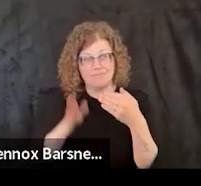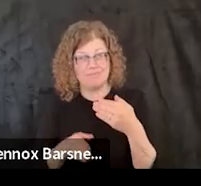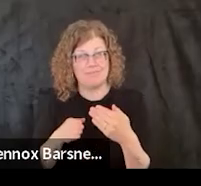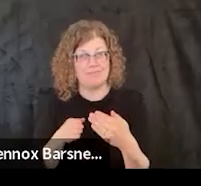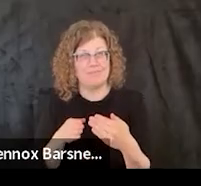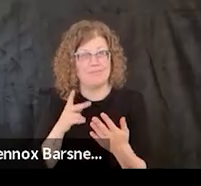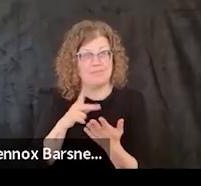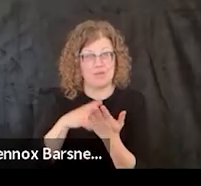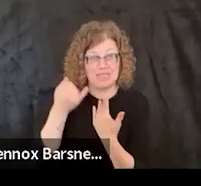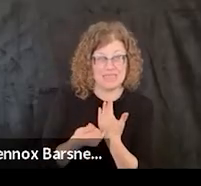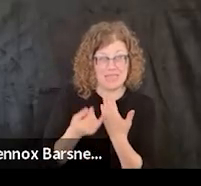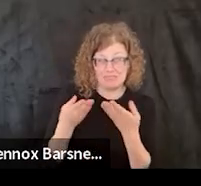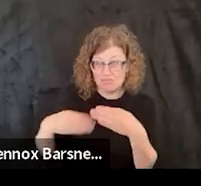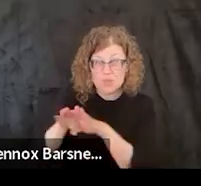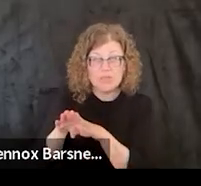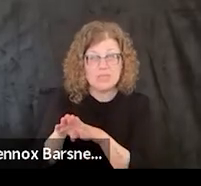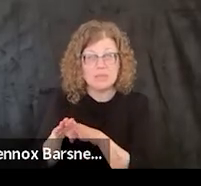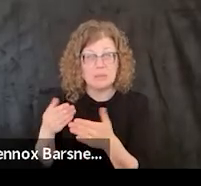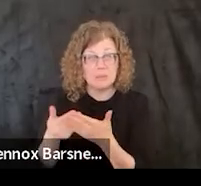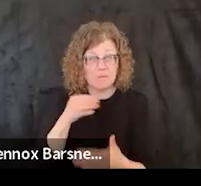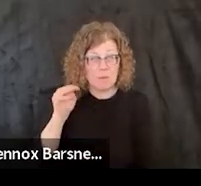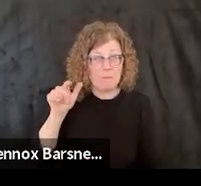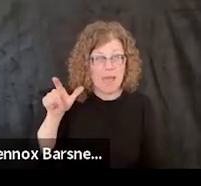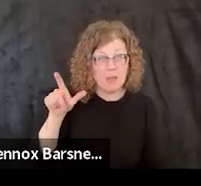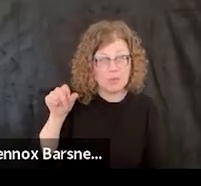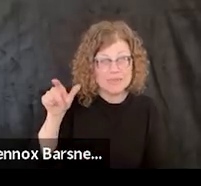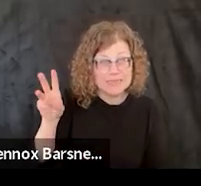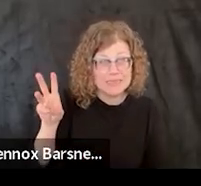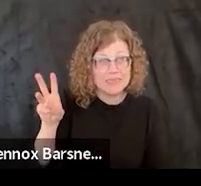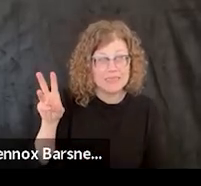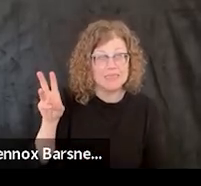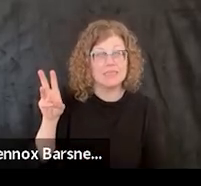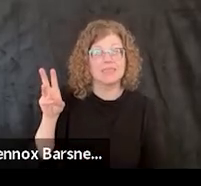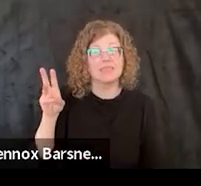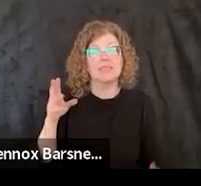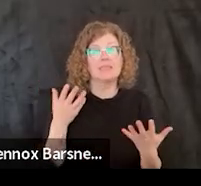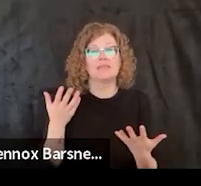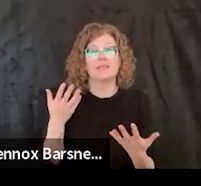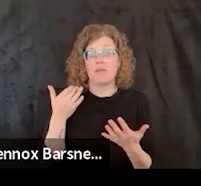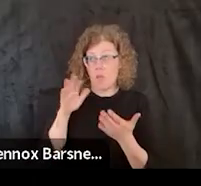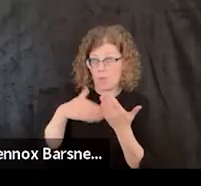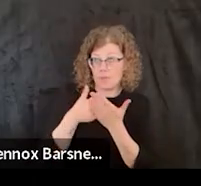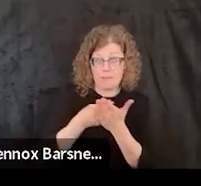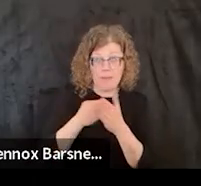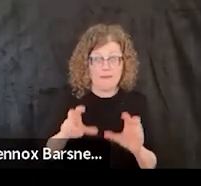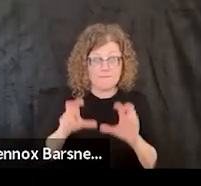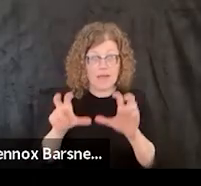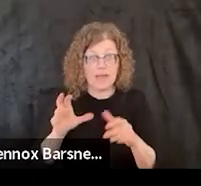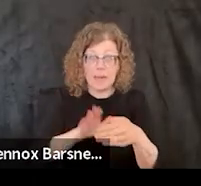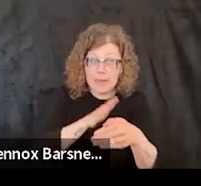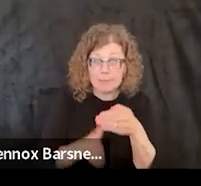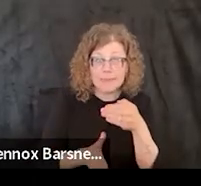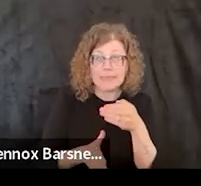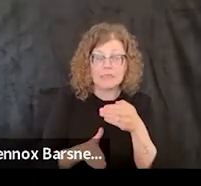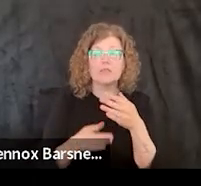2026. Projects funded through this program must be complete by the end of the next year, which is